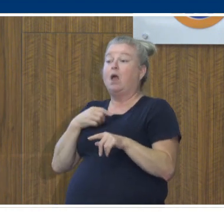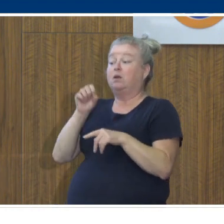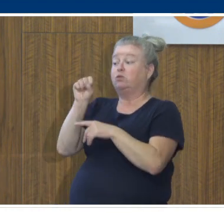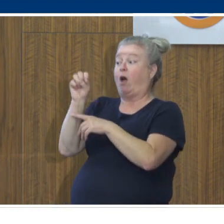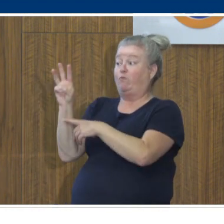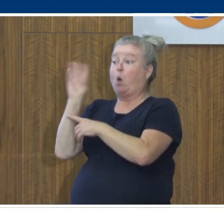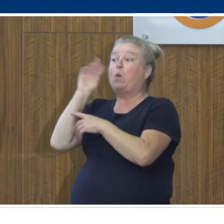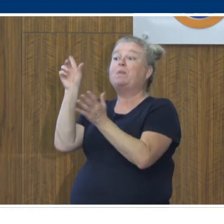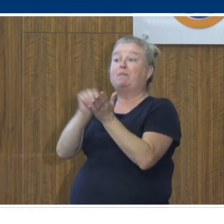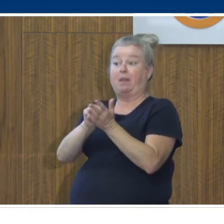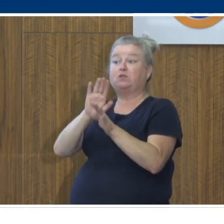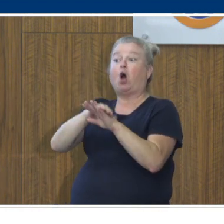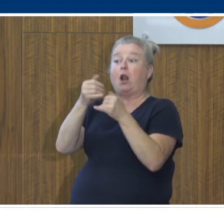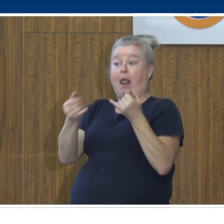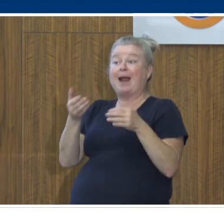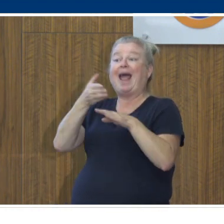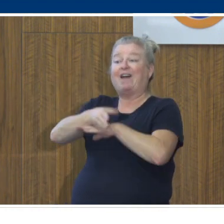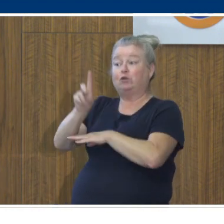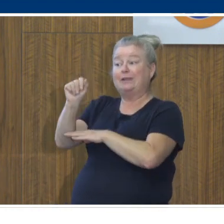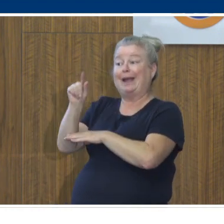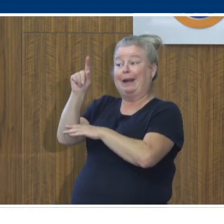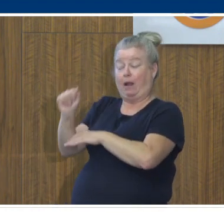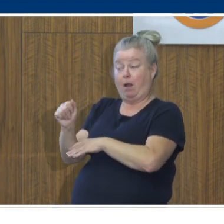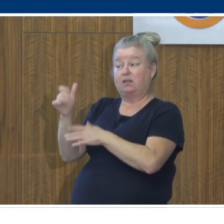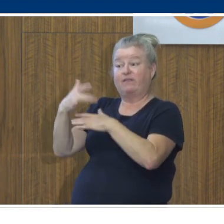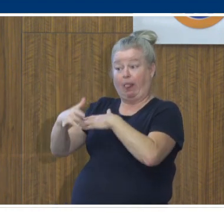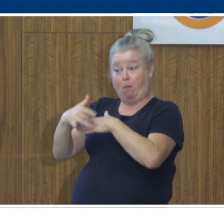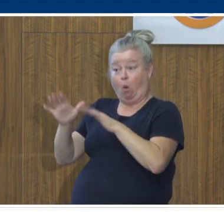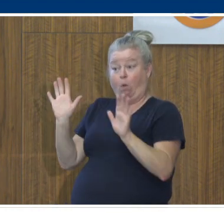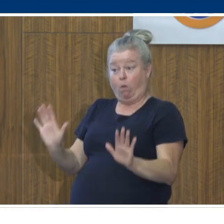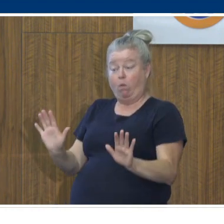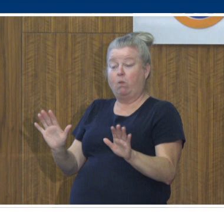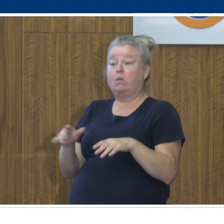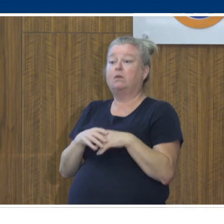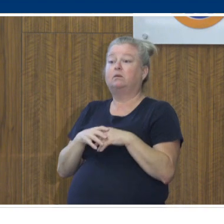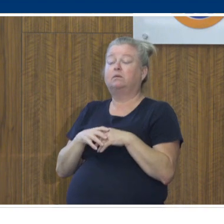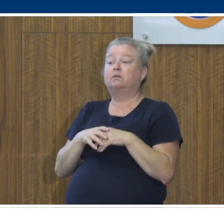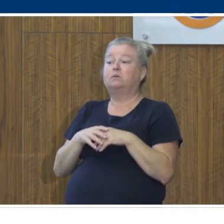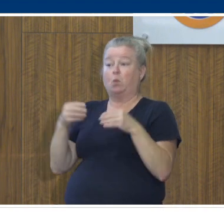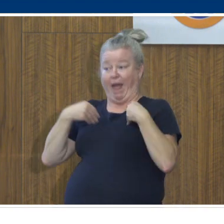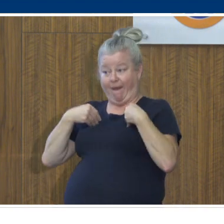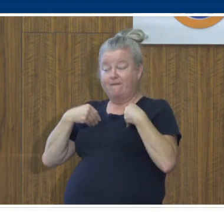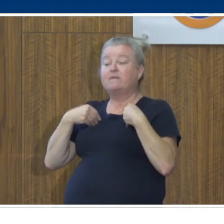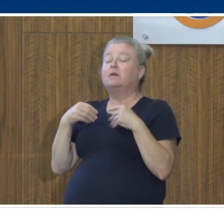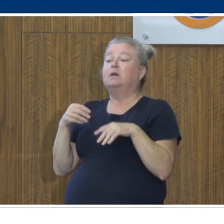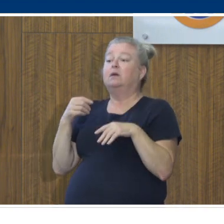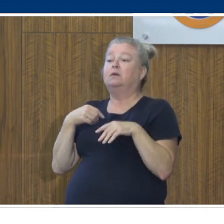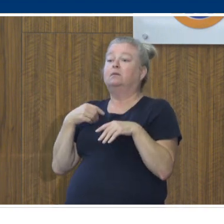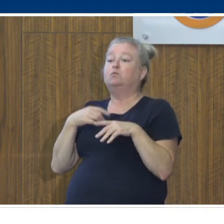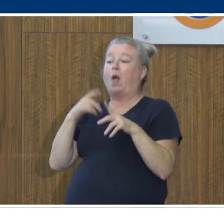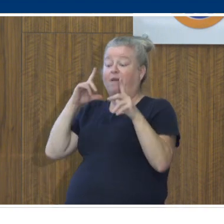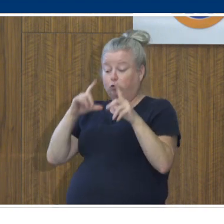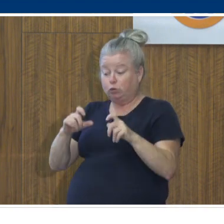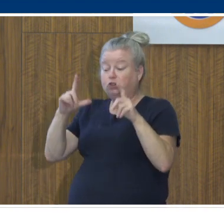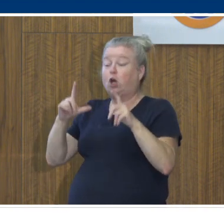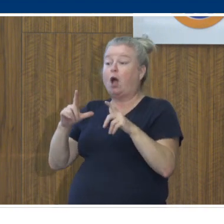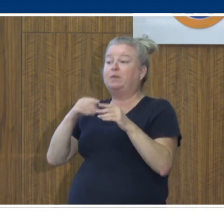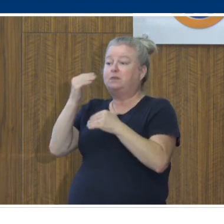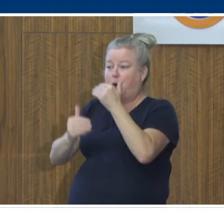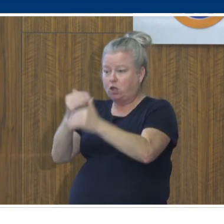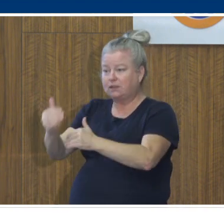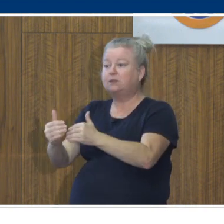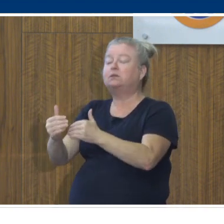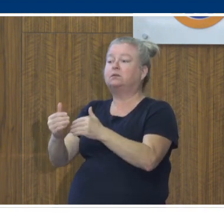published online after the data is available, and the walkthrough will have screenshots and step-by-step instructions for the